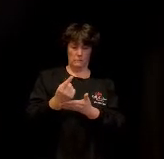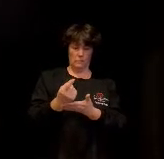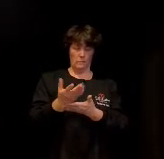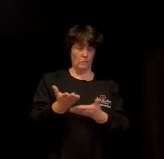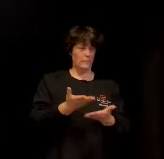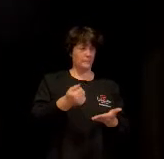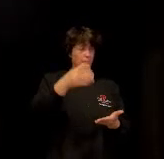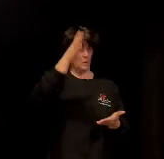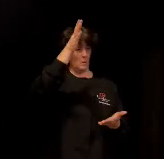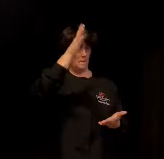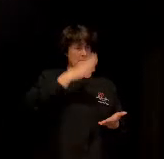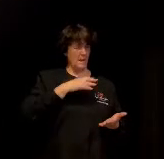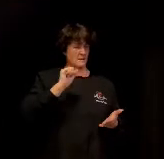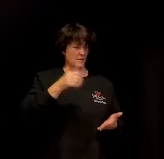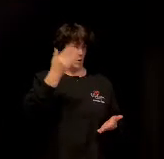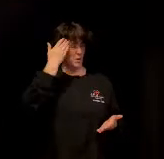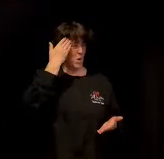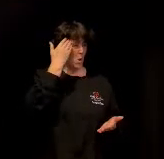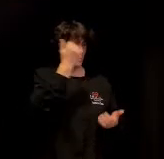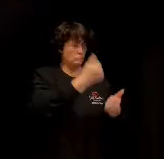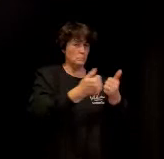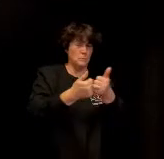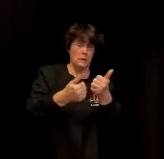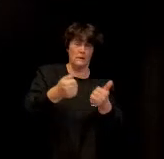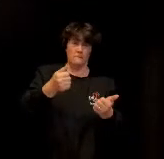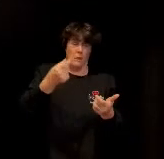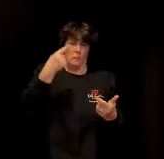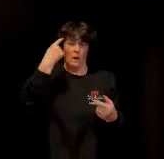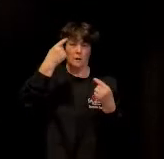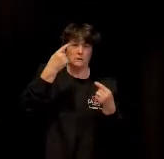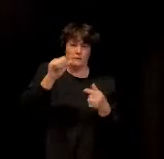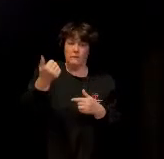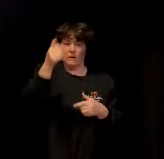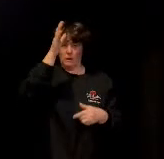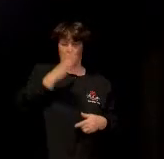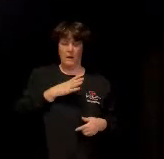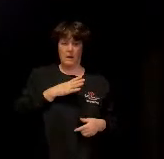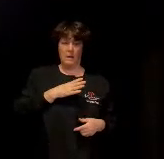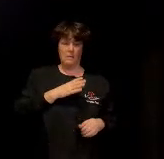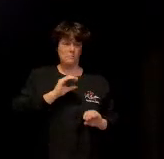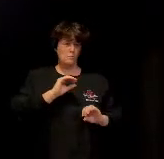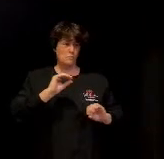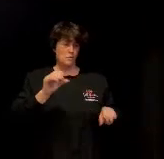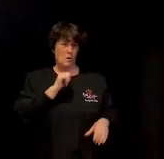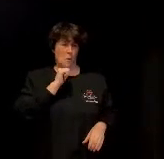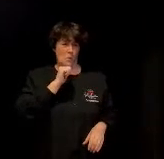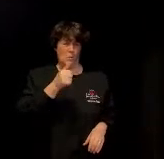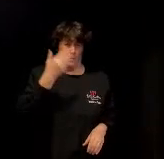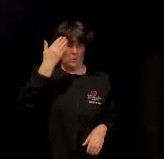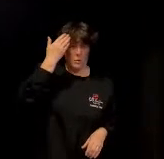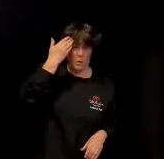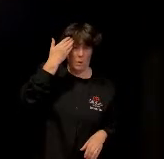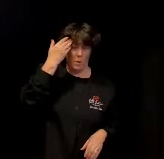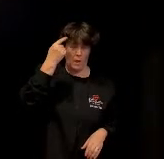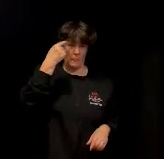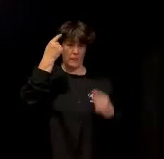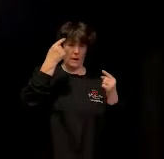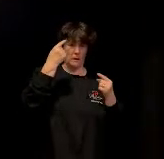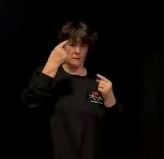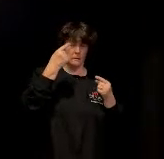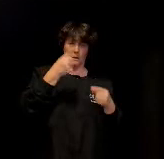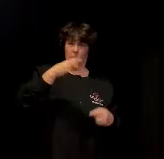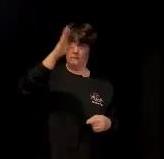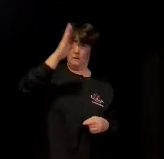knows the thoughts of a man except the spirit of man which is in him? Even so, no one knows the things or the thoughts of God except the